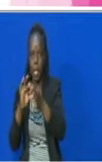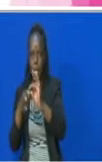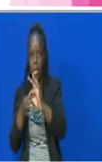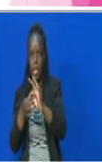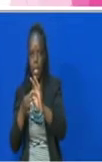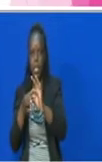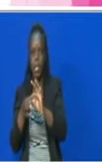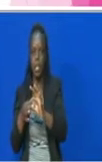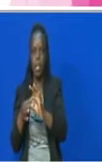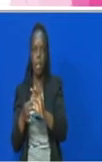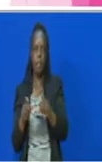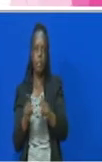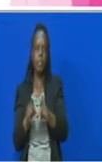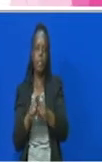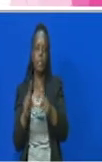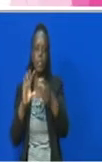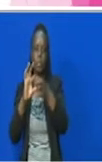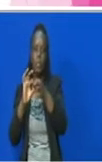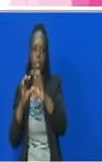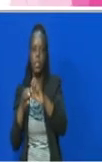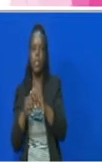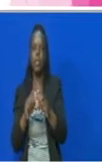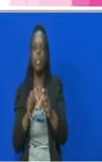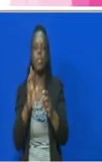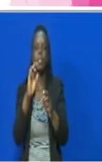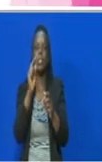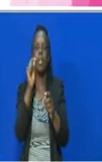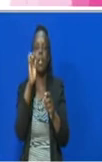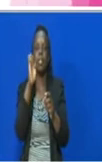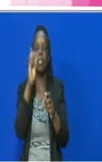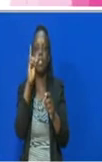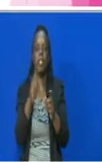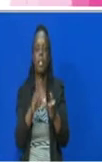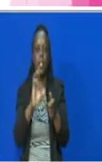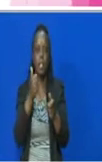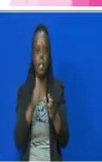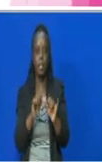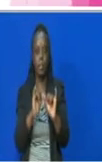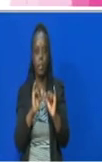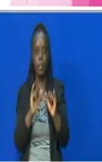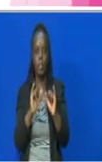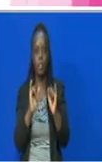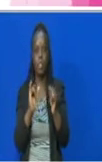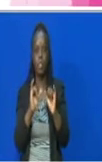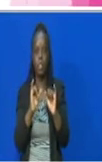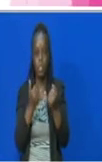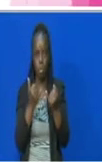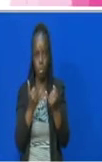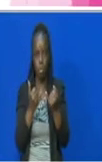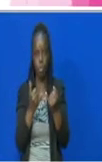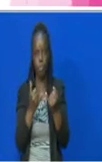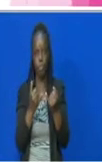and the chain, we have one which is rusted and the other one which is not rusted or